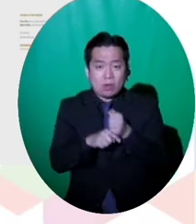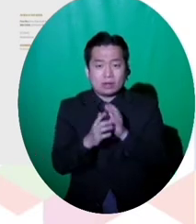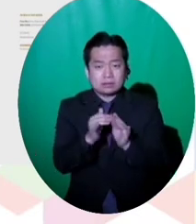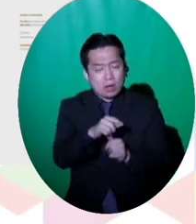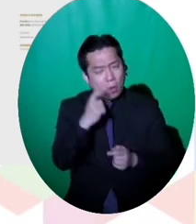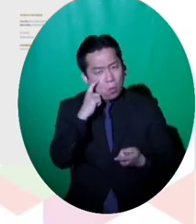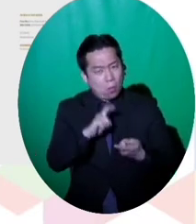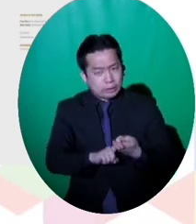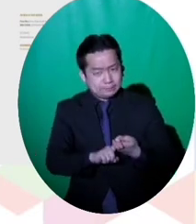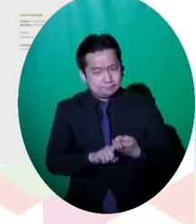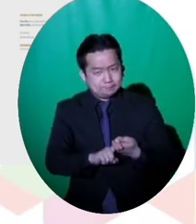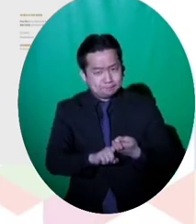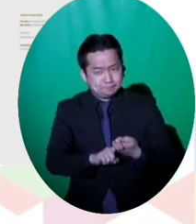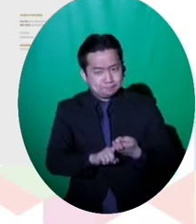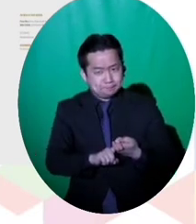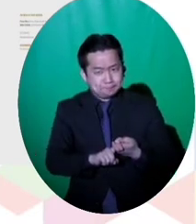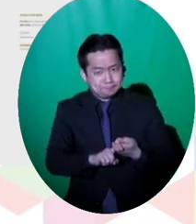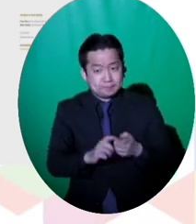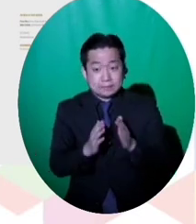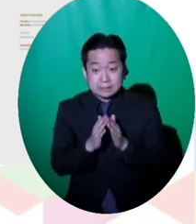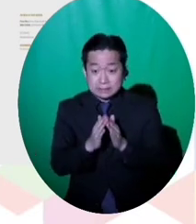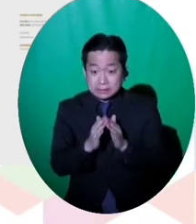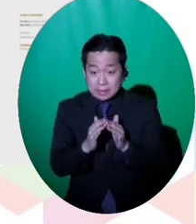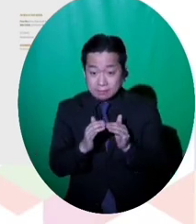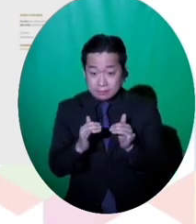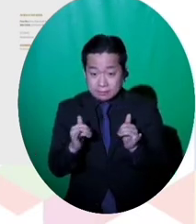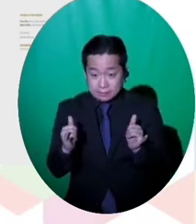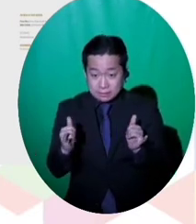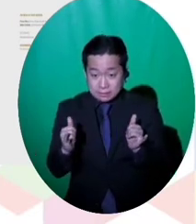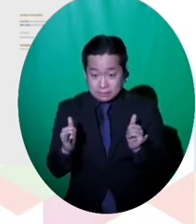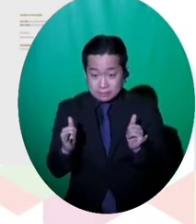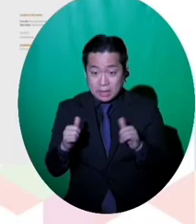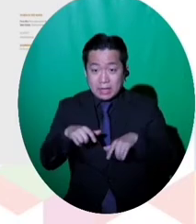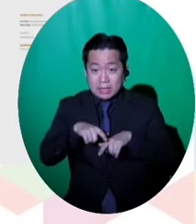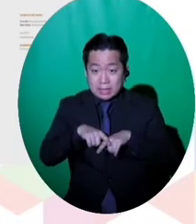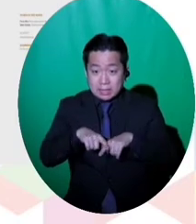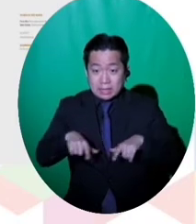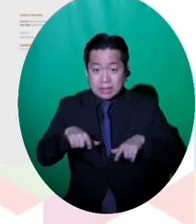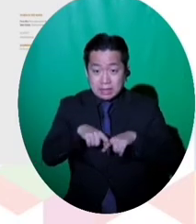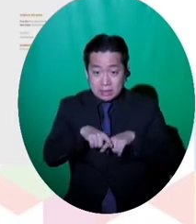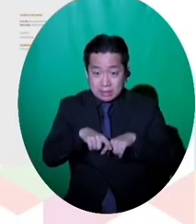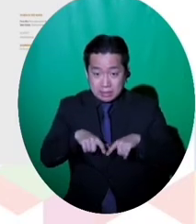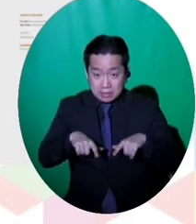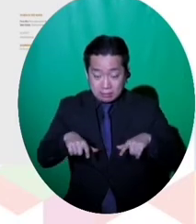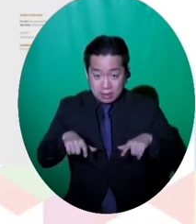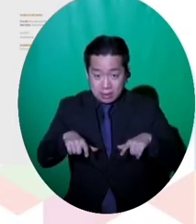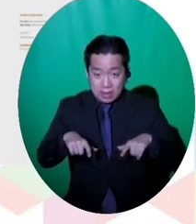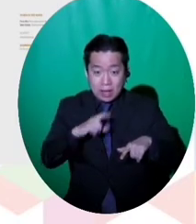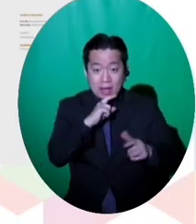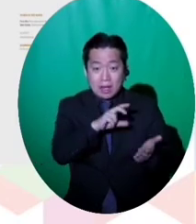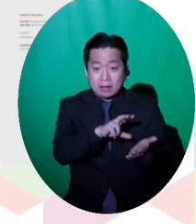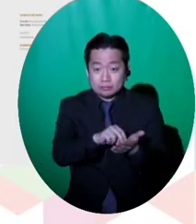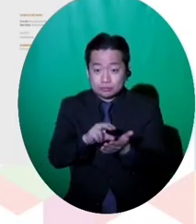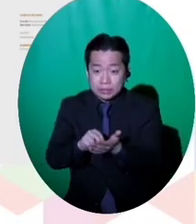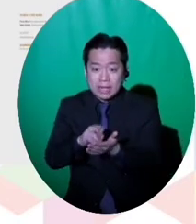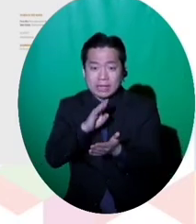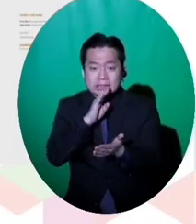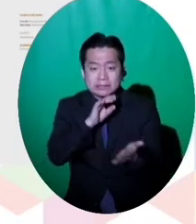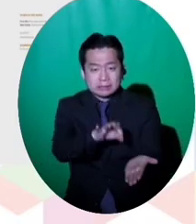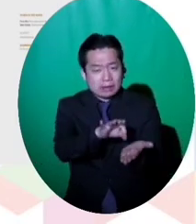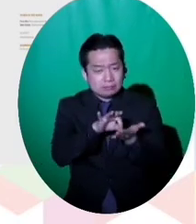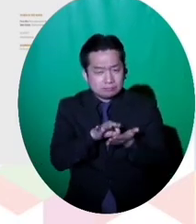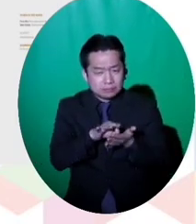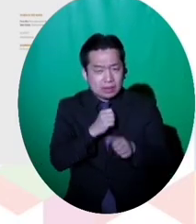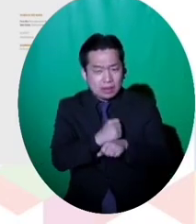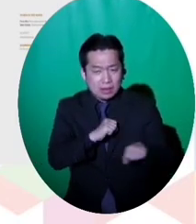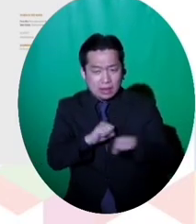people's agenda that gets implemented. Quite the contrary, it's the agenda of those who are wealthy. Gillens